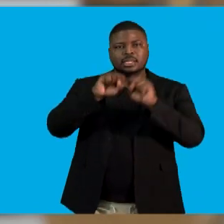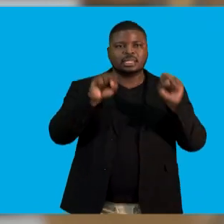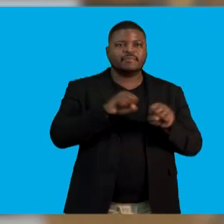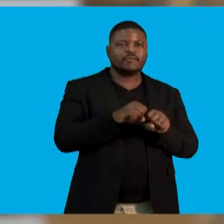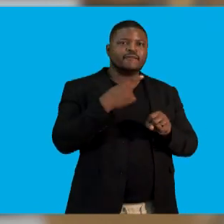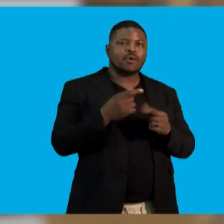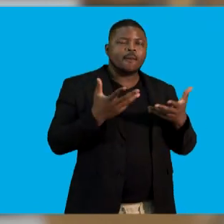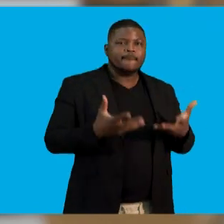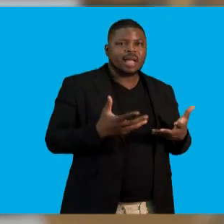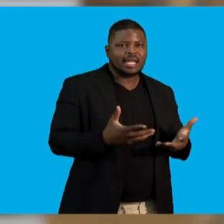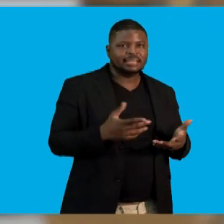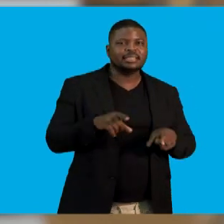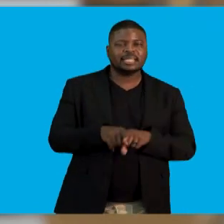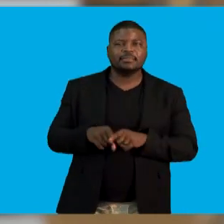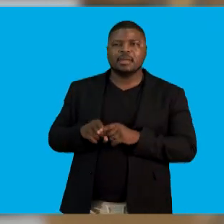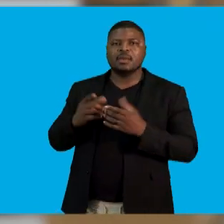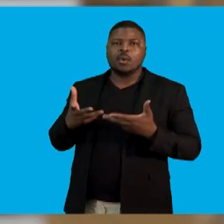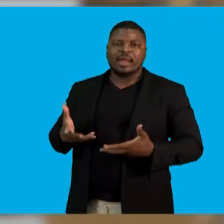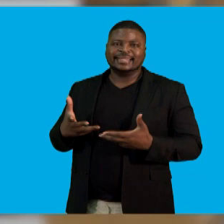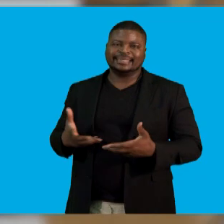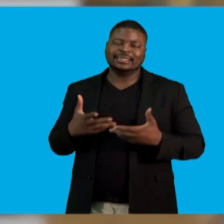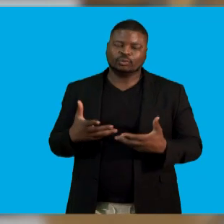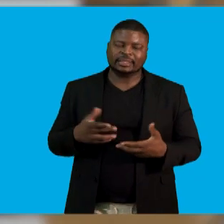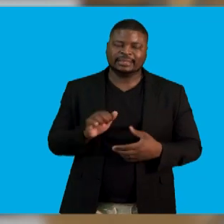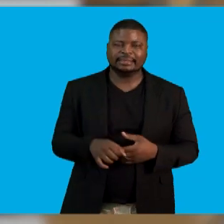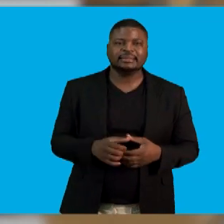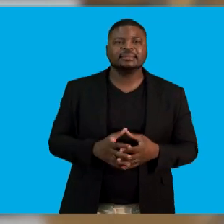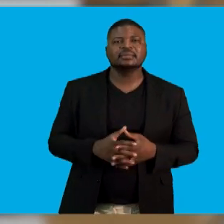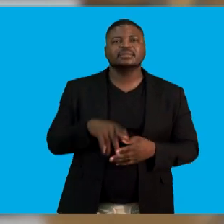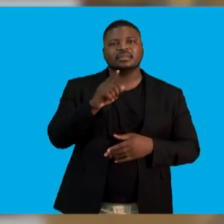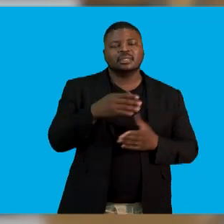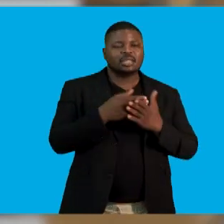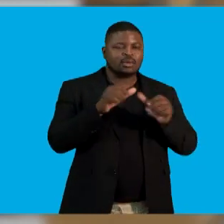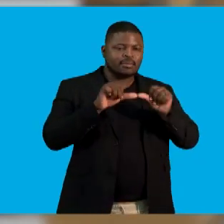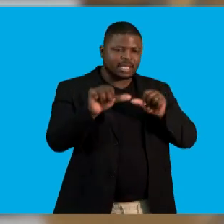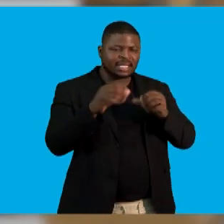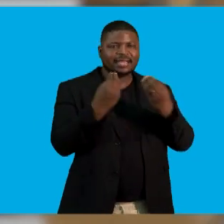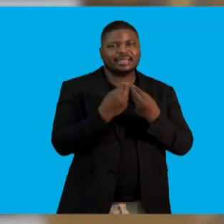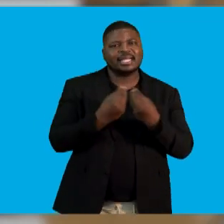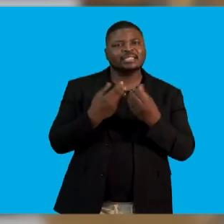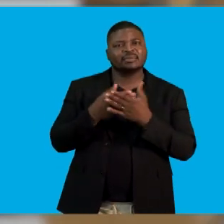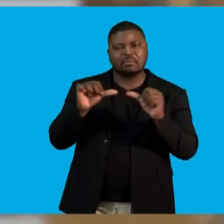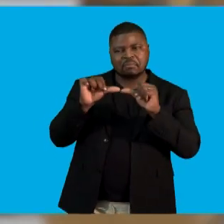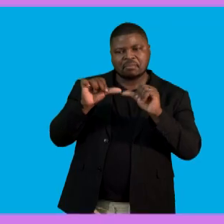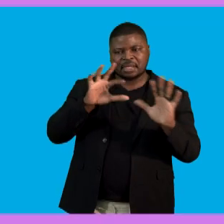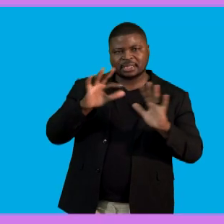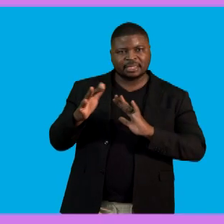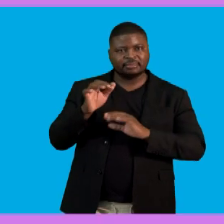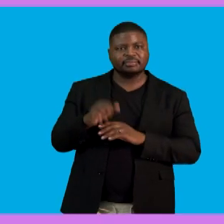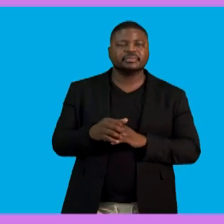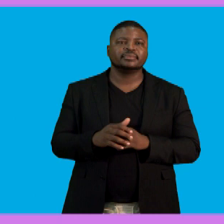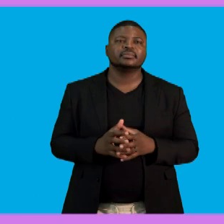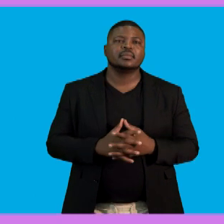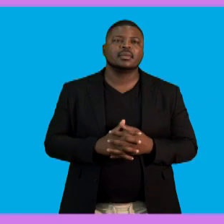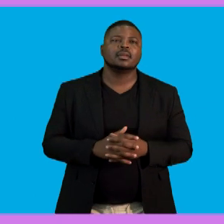mass and weight. Metric system is still the same basic units that we use in measuring certain things. Then now we